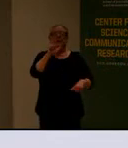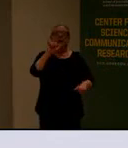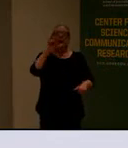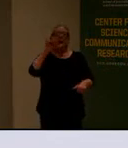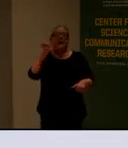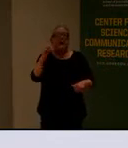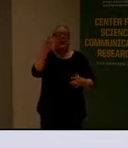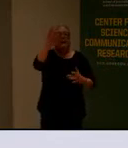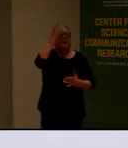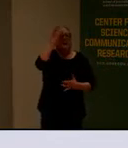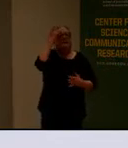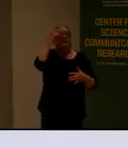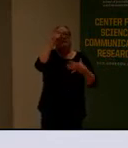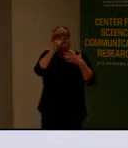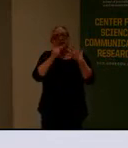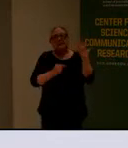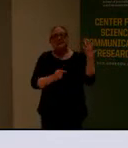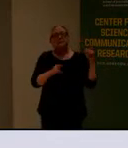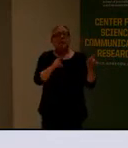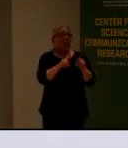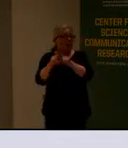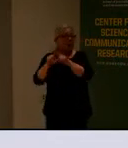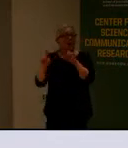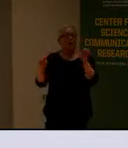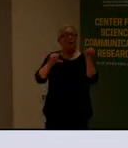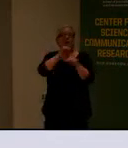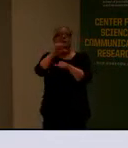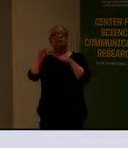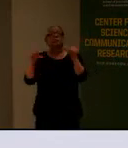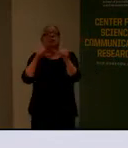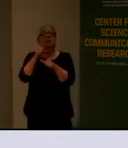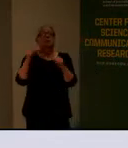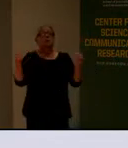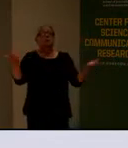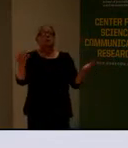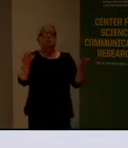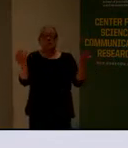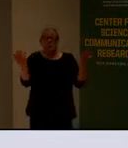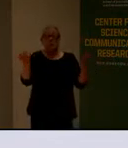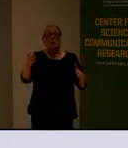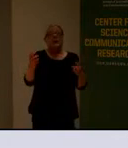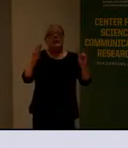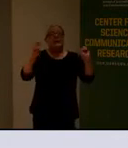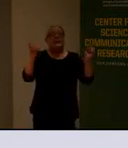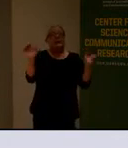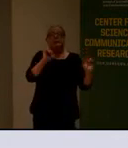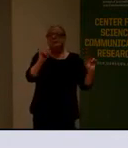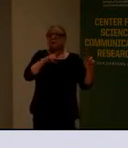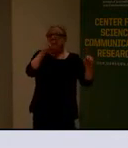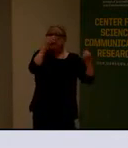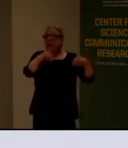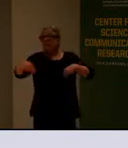Nile. We also think about social issues like displacement and climate migration.